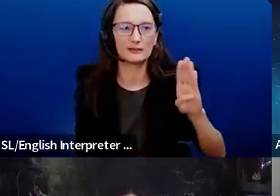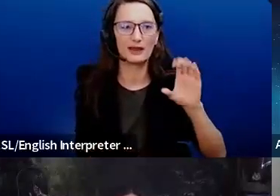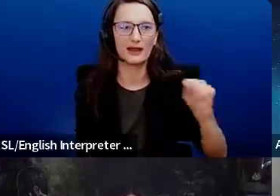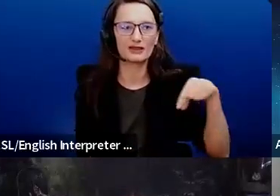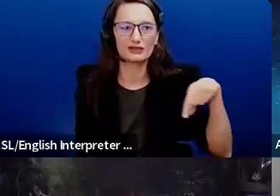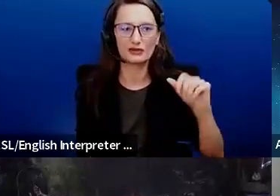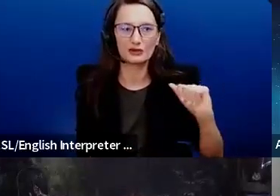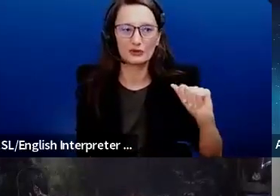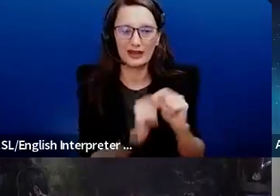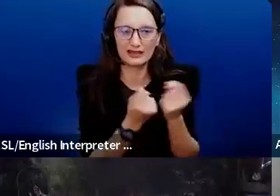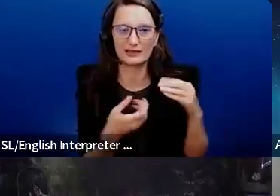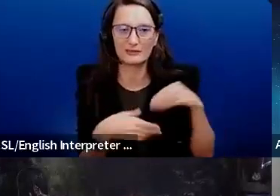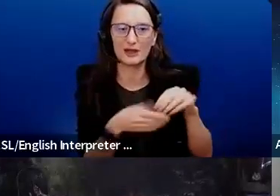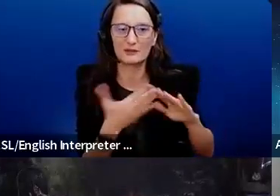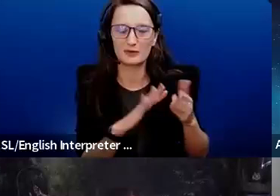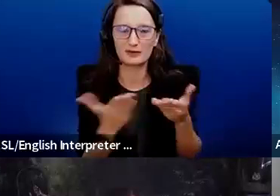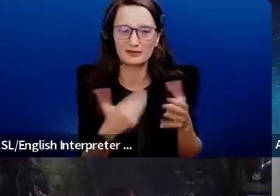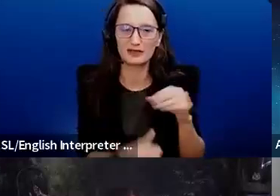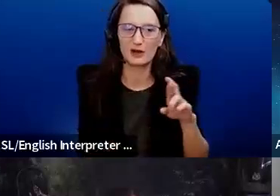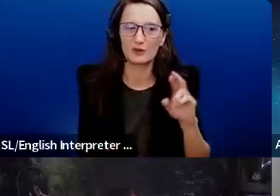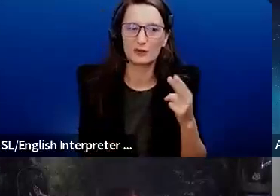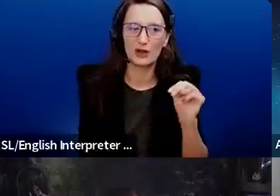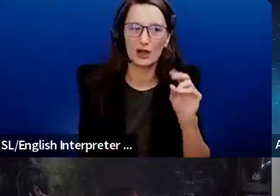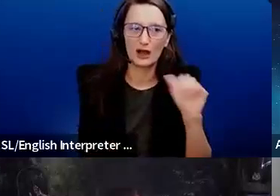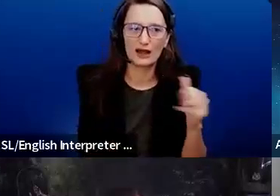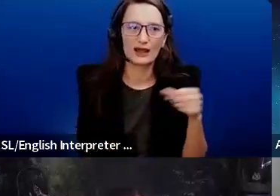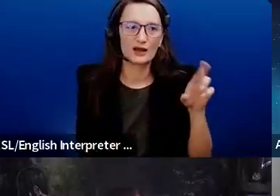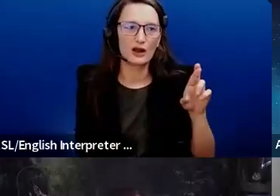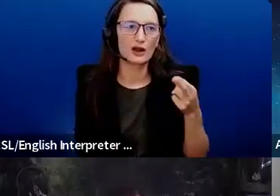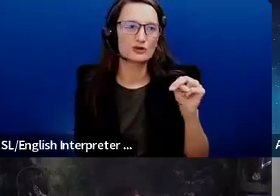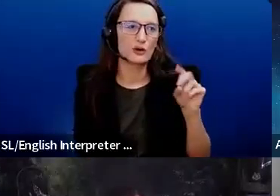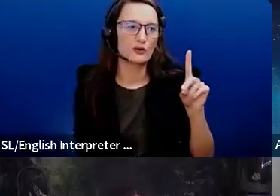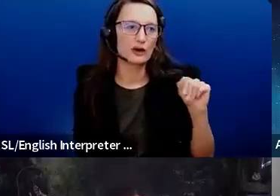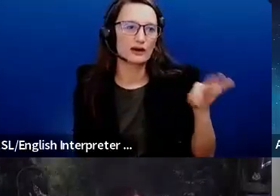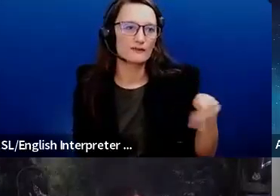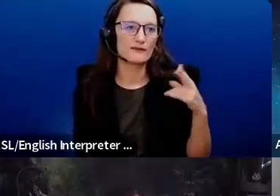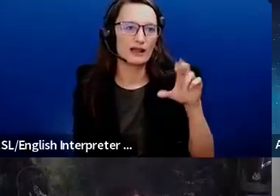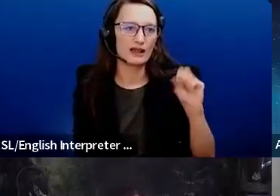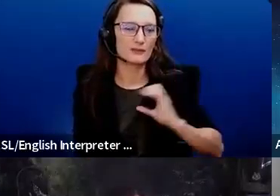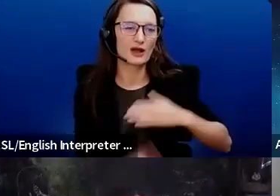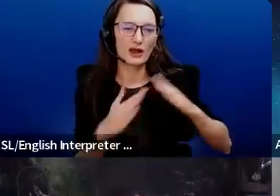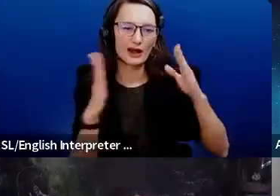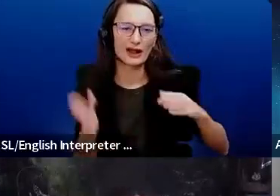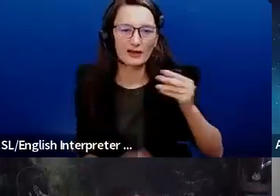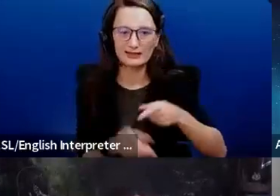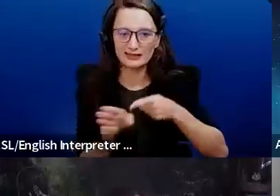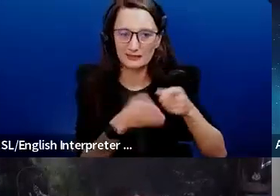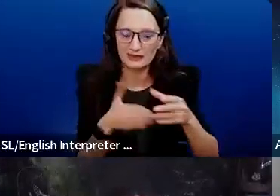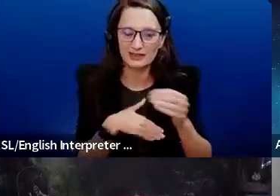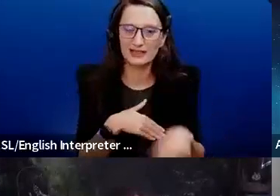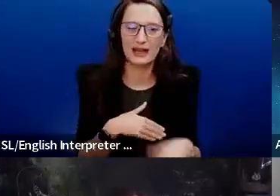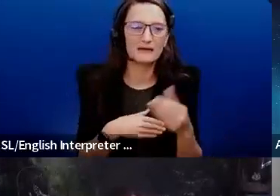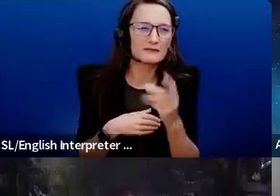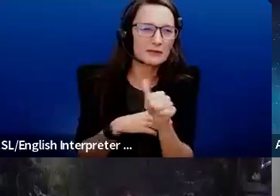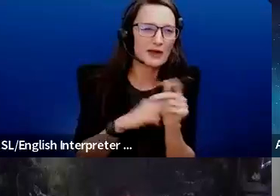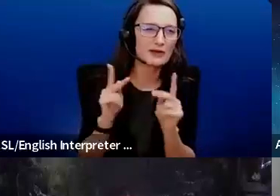services. And Rihanna and Rhonda Phillips. Rhonda is our housing specialist. Good morning to Rhonda. And there's might be a few other folks on, but some